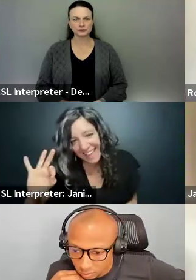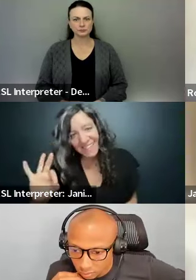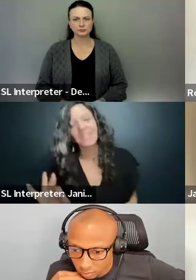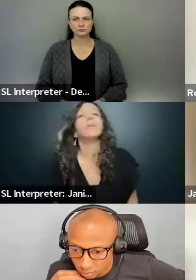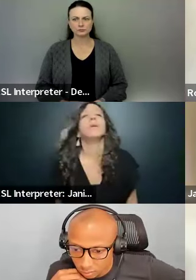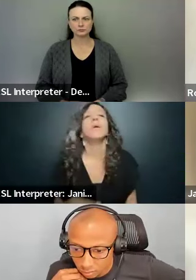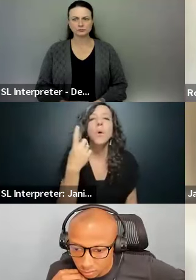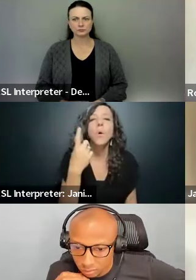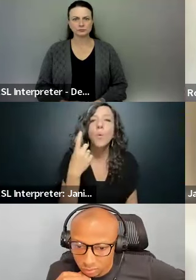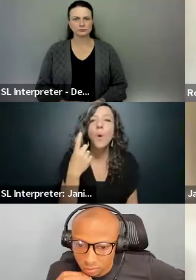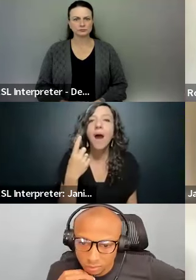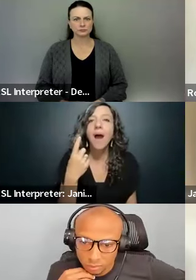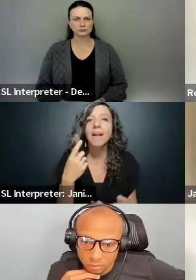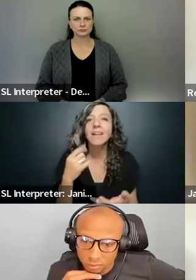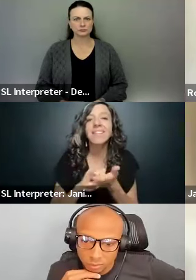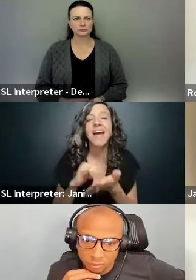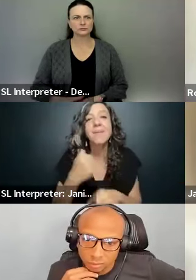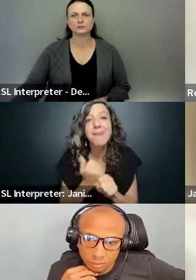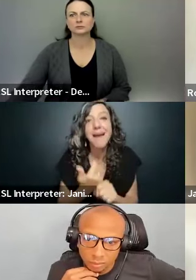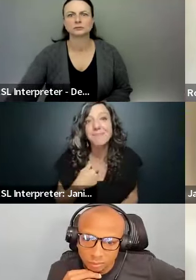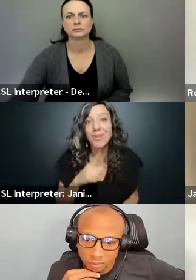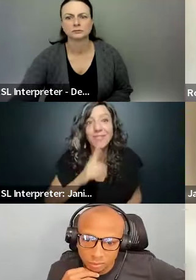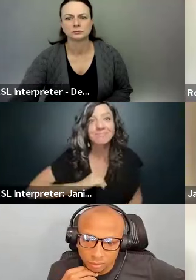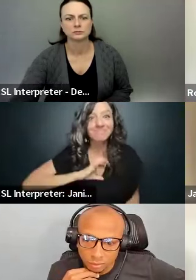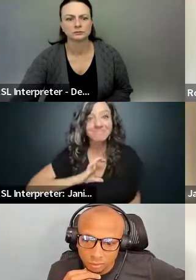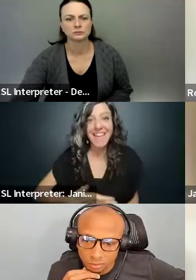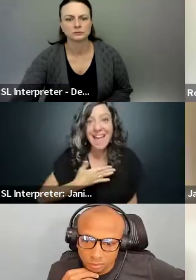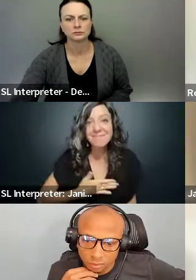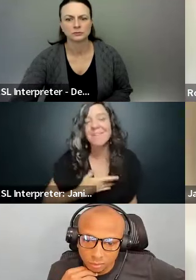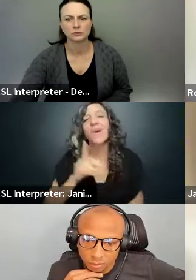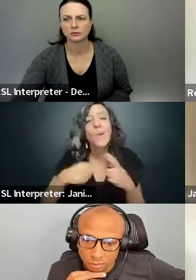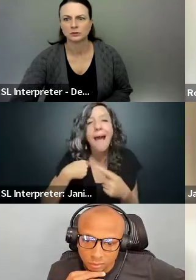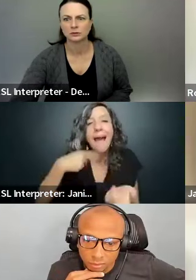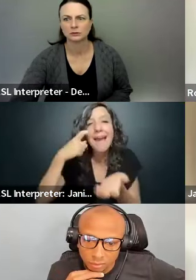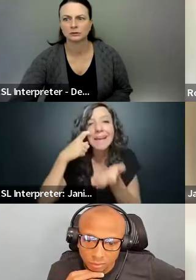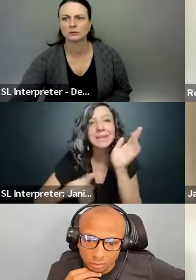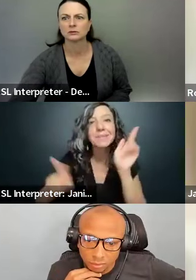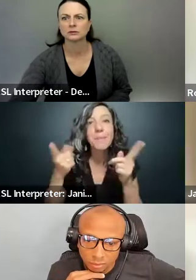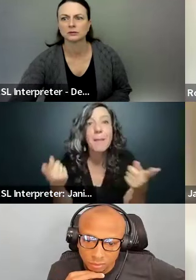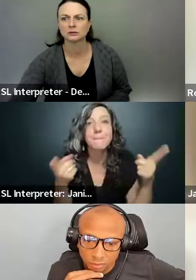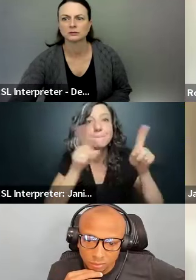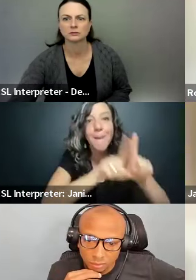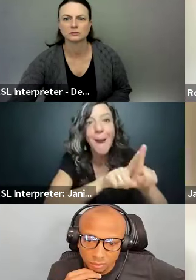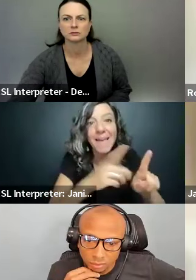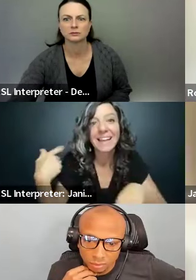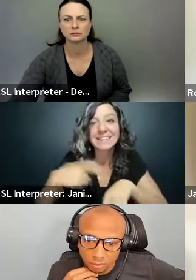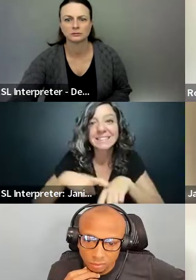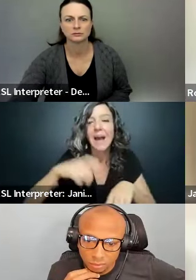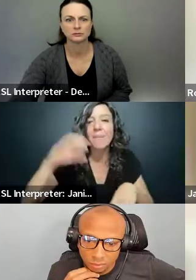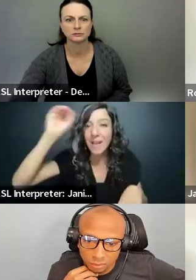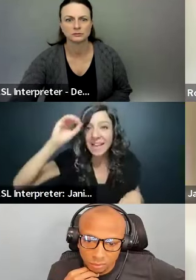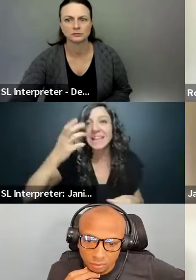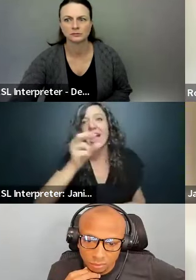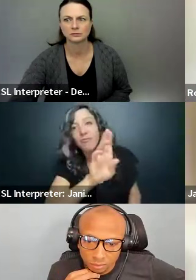One thing that makes me especially happy is seeing people who partner up last time. So Kesslyn and Rob did a talk